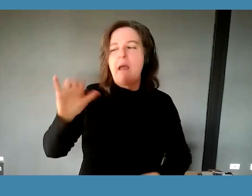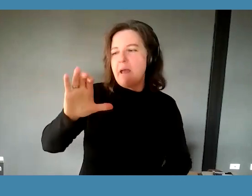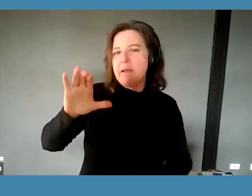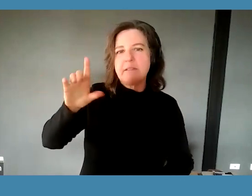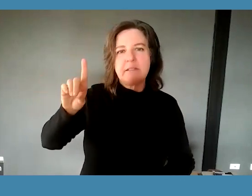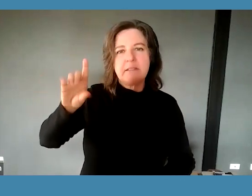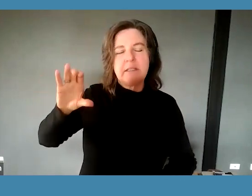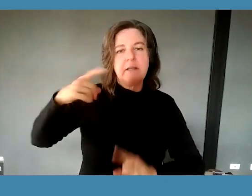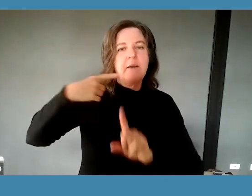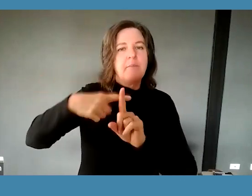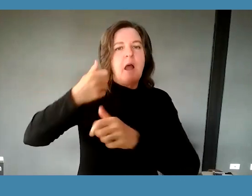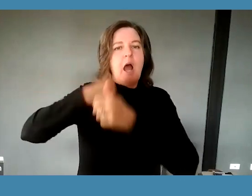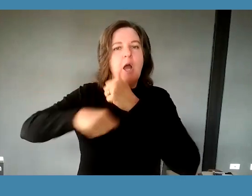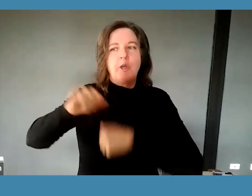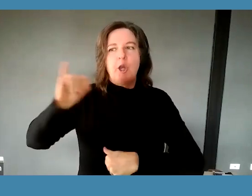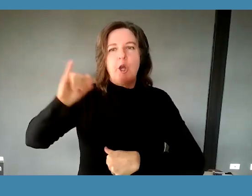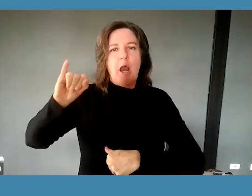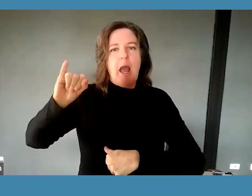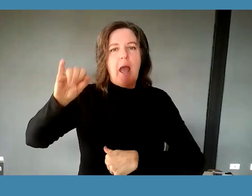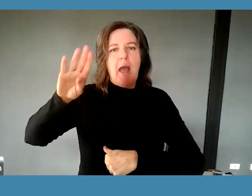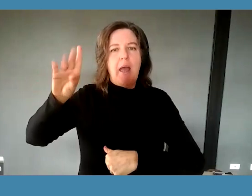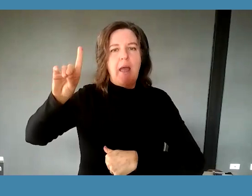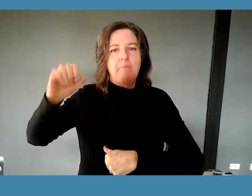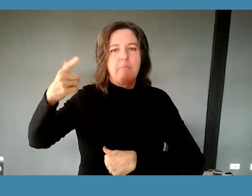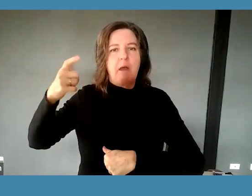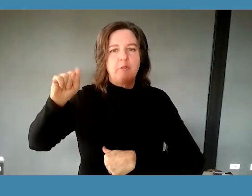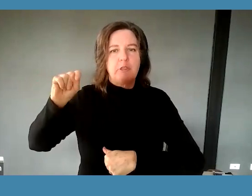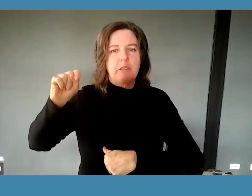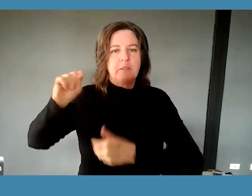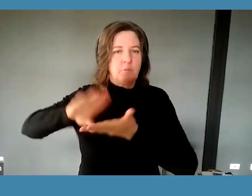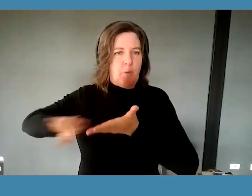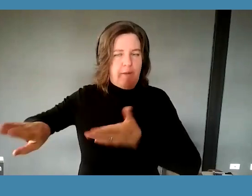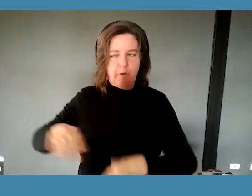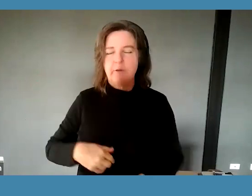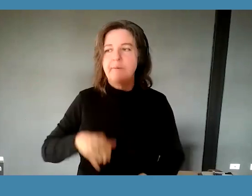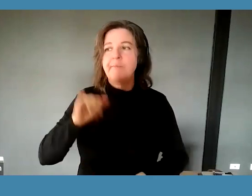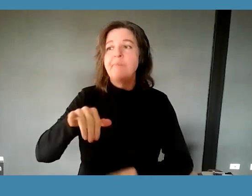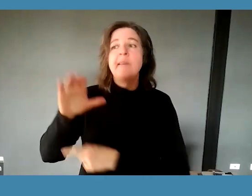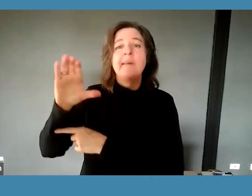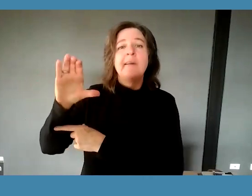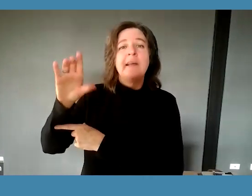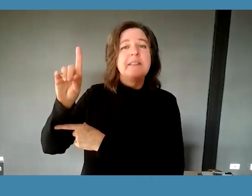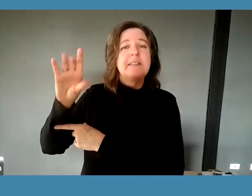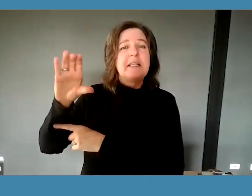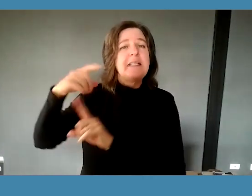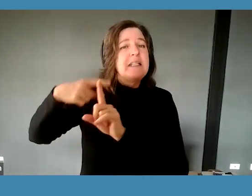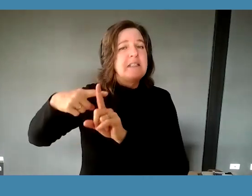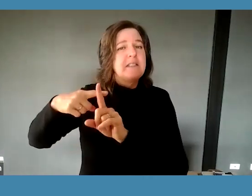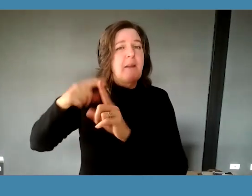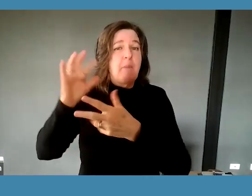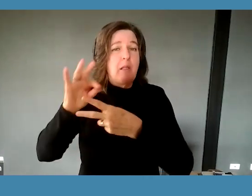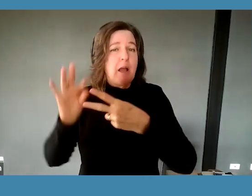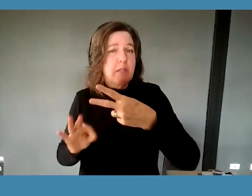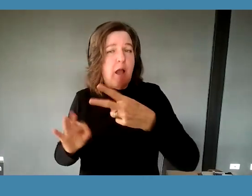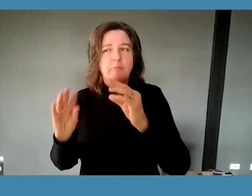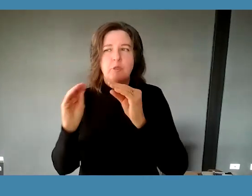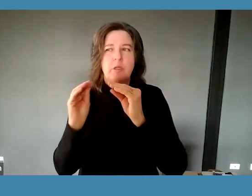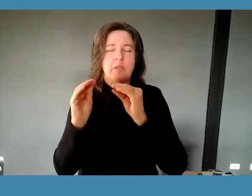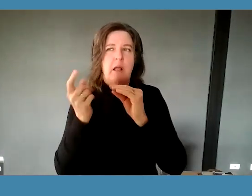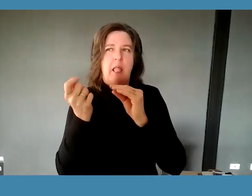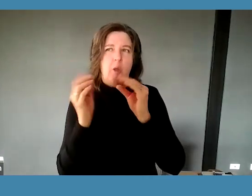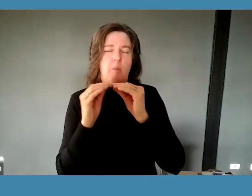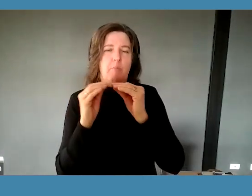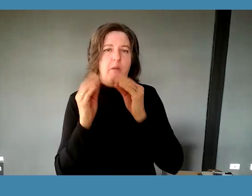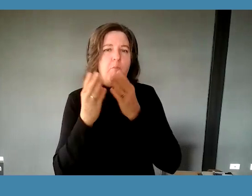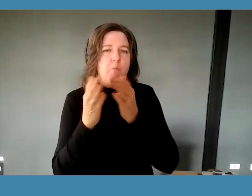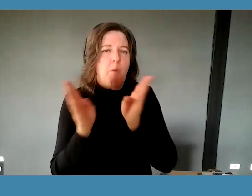the iBudget waiver. The CDC Plus option is a little broader, and you can